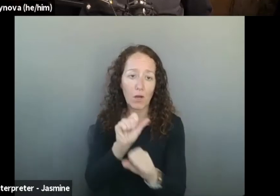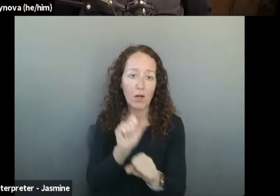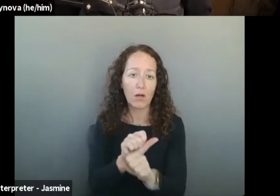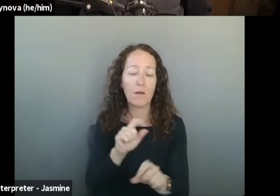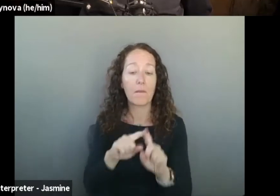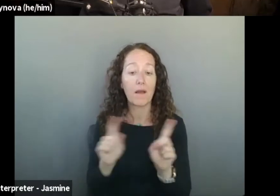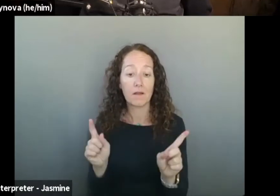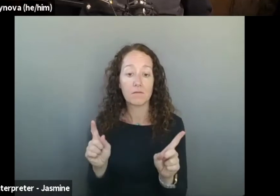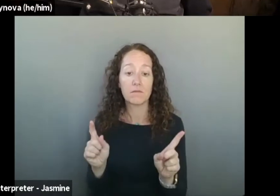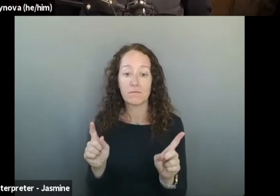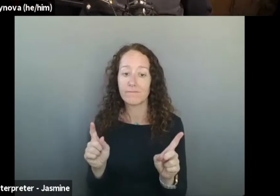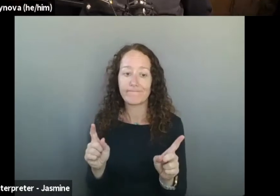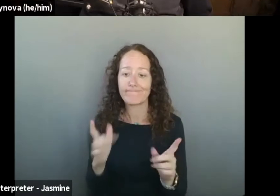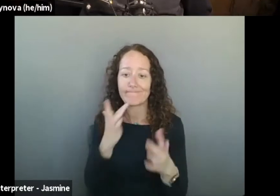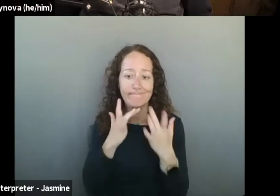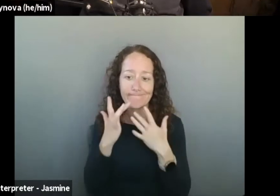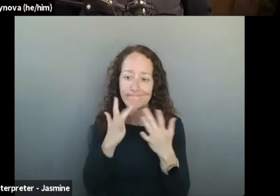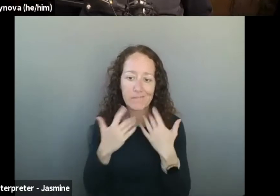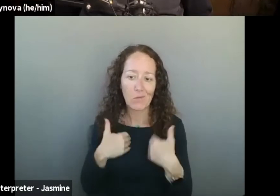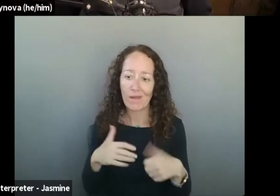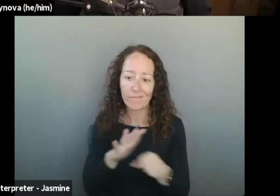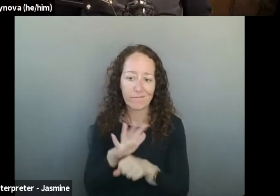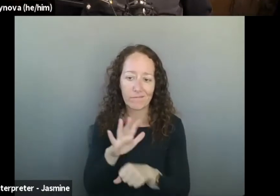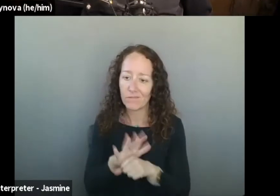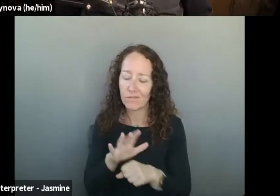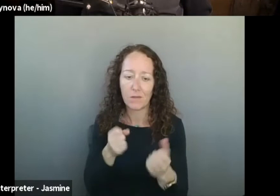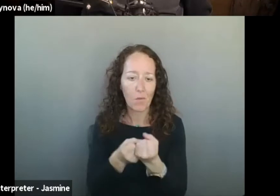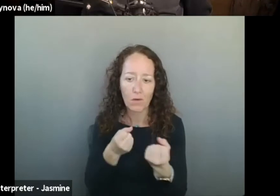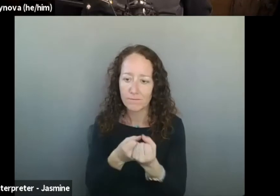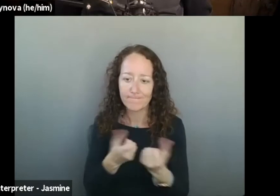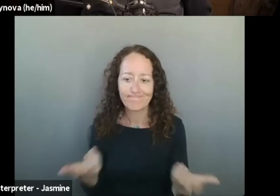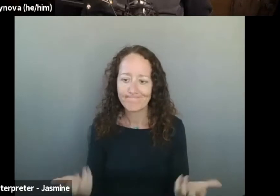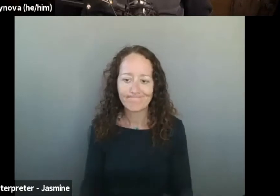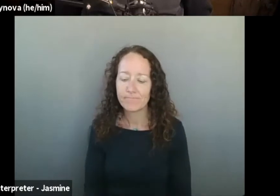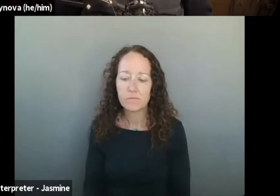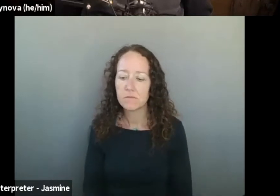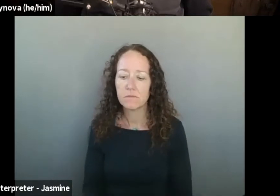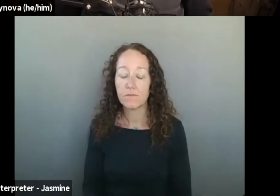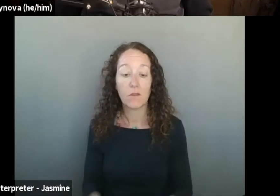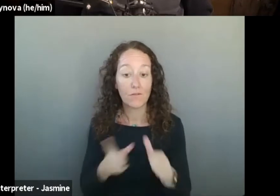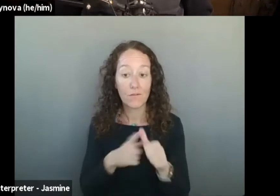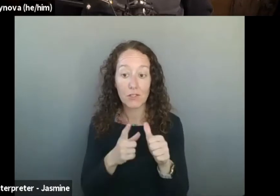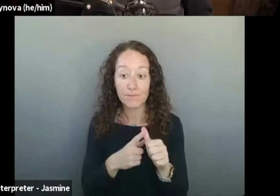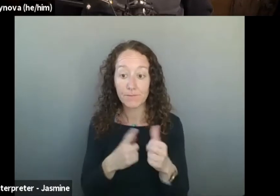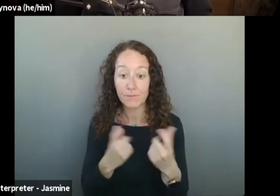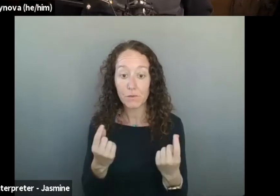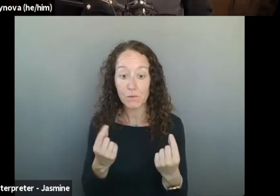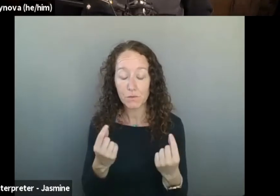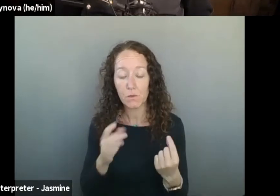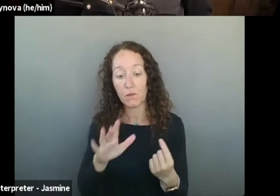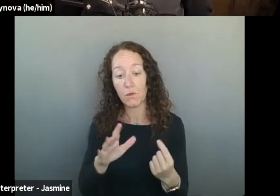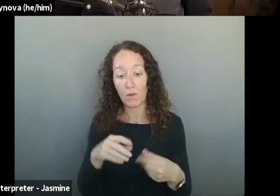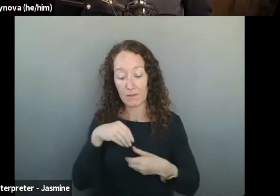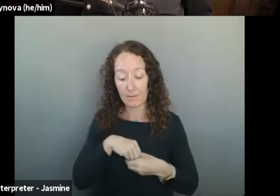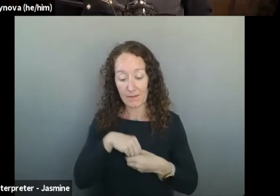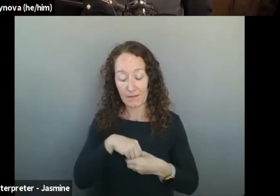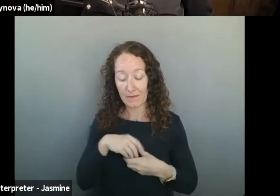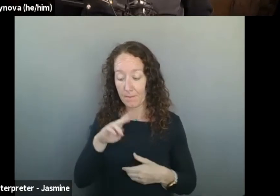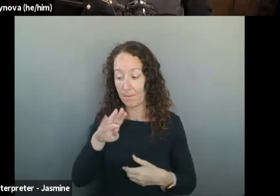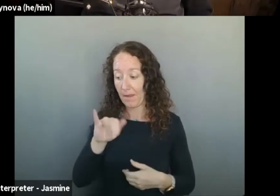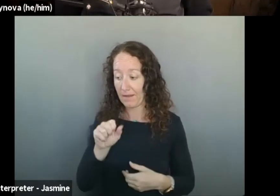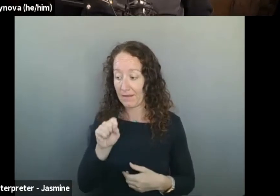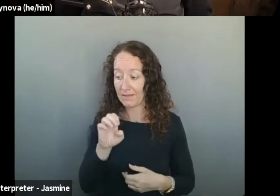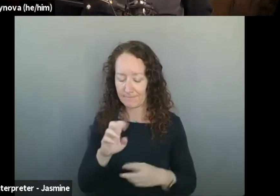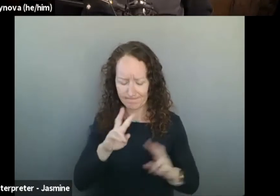are lacking the real support. So the first thing is examine your implicit biases. Examine